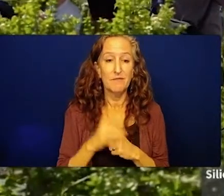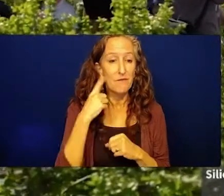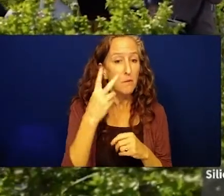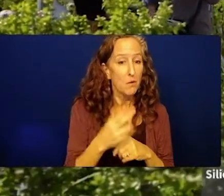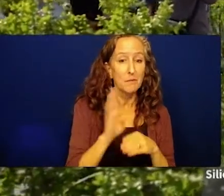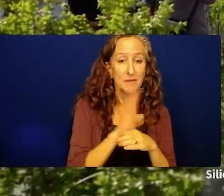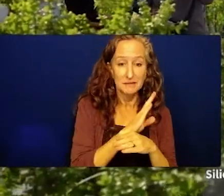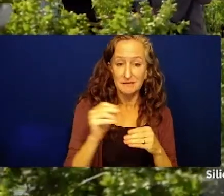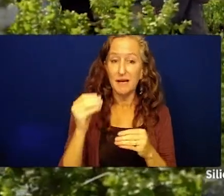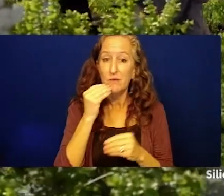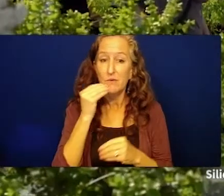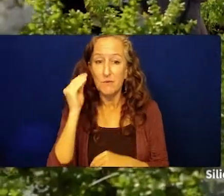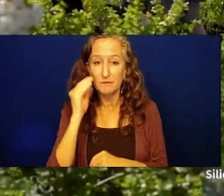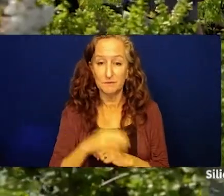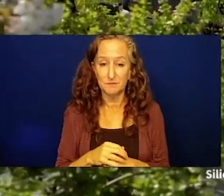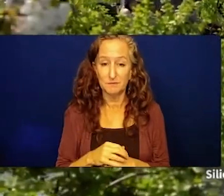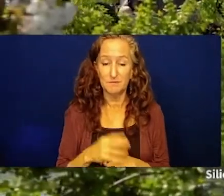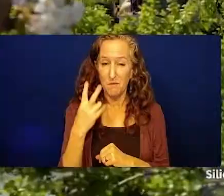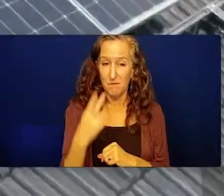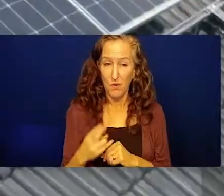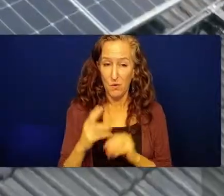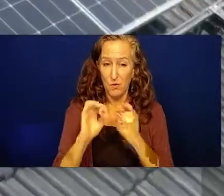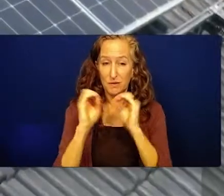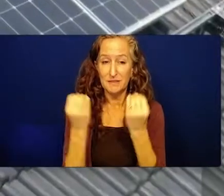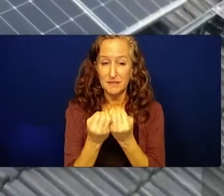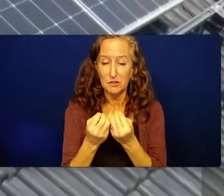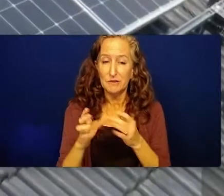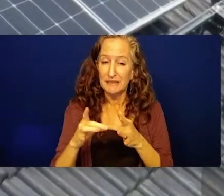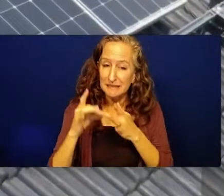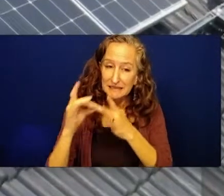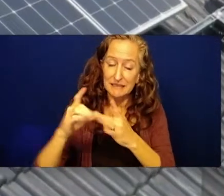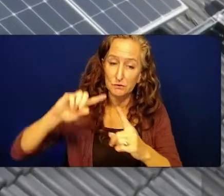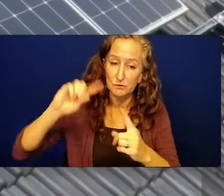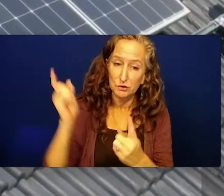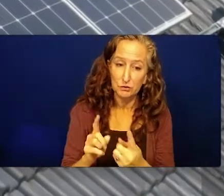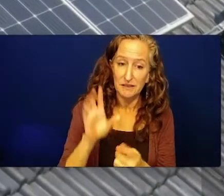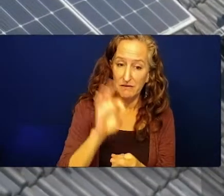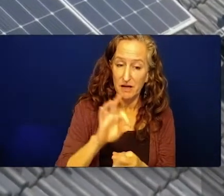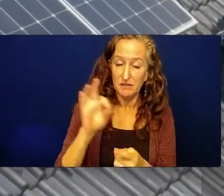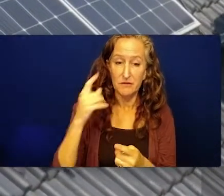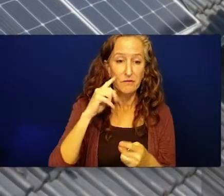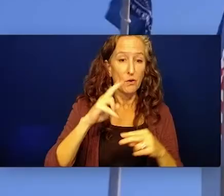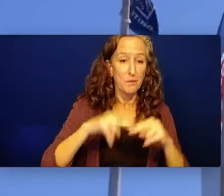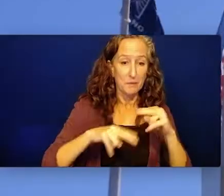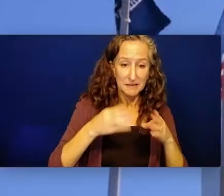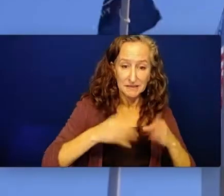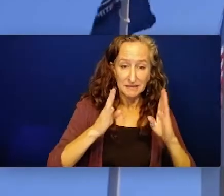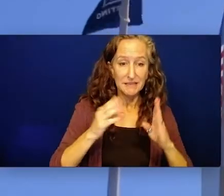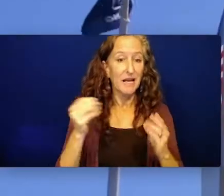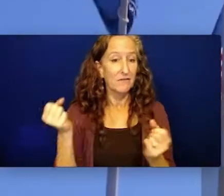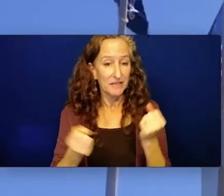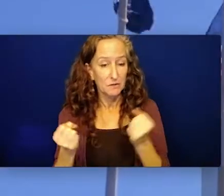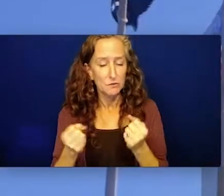Clean Energy and Peninsula Clean Energy are leading the charge to reduce fossil fuel use in our buildings and vehicles, helping